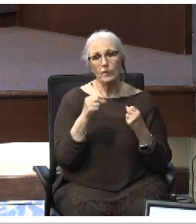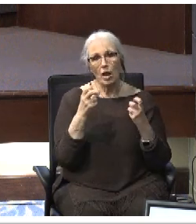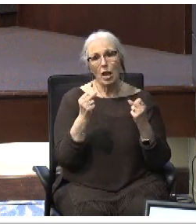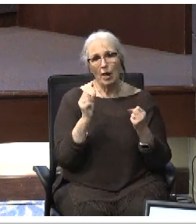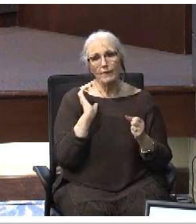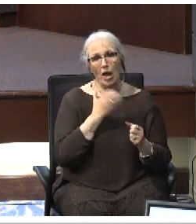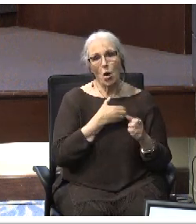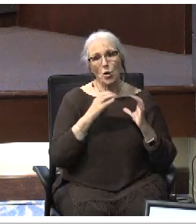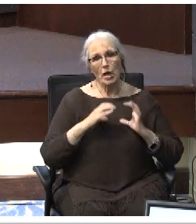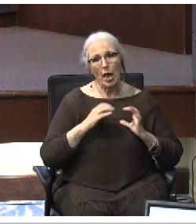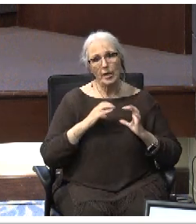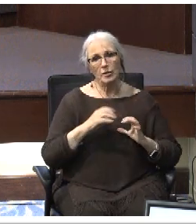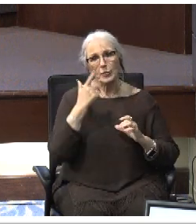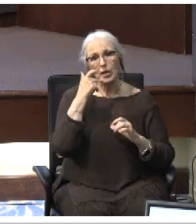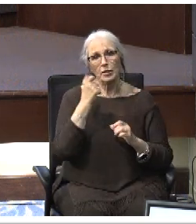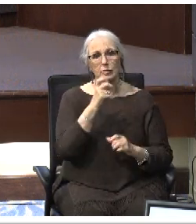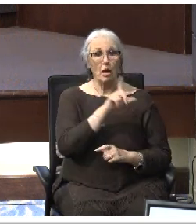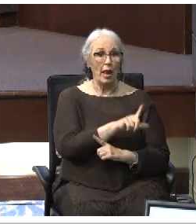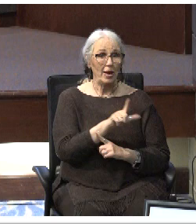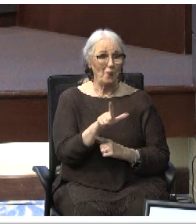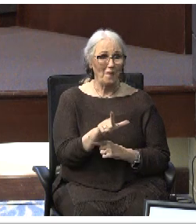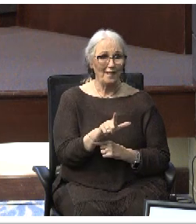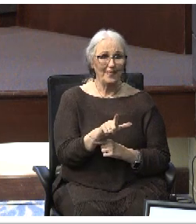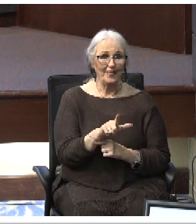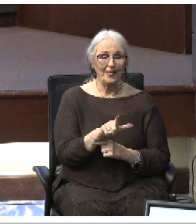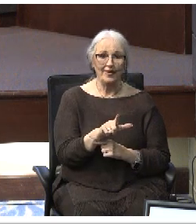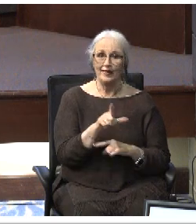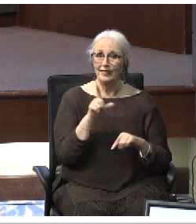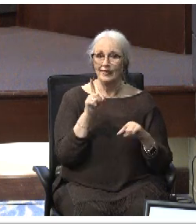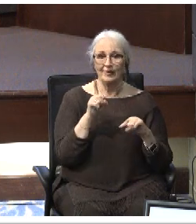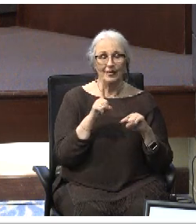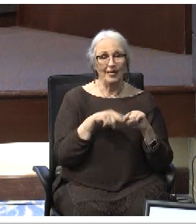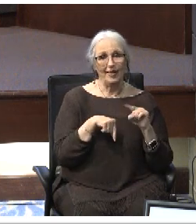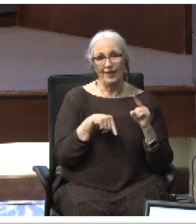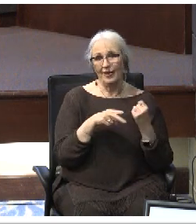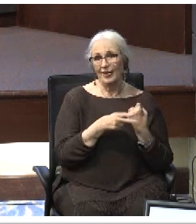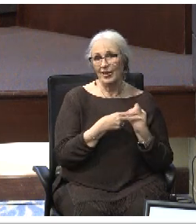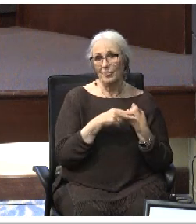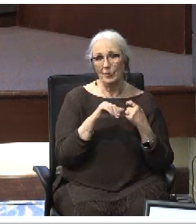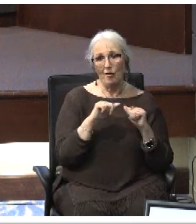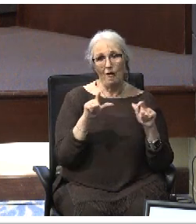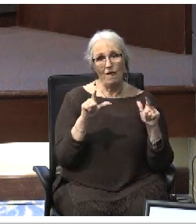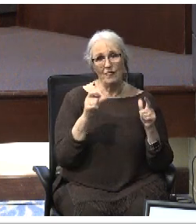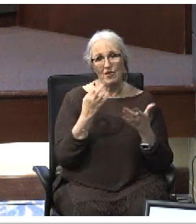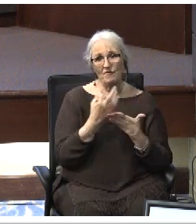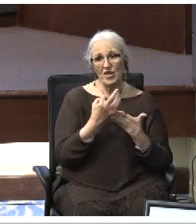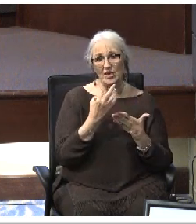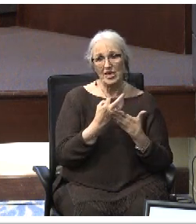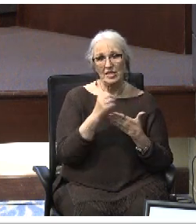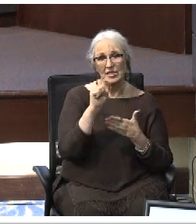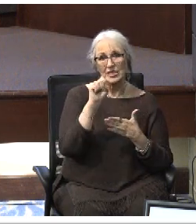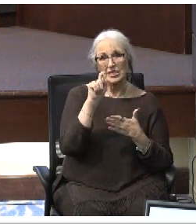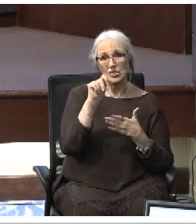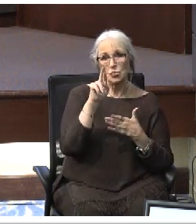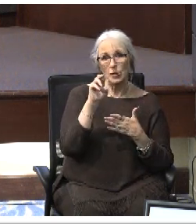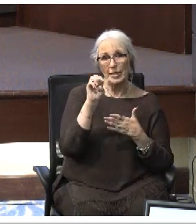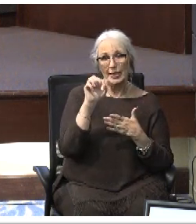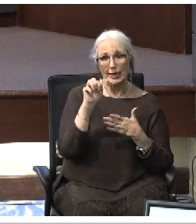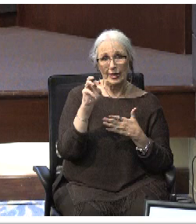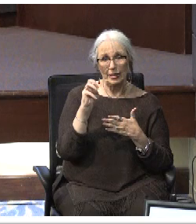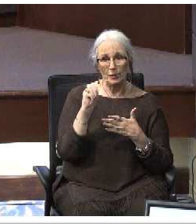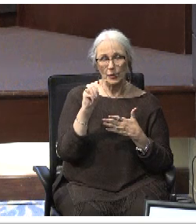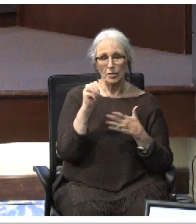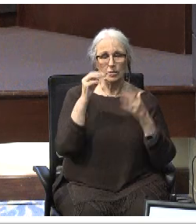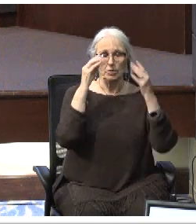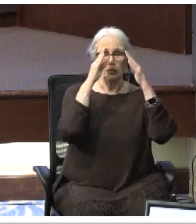our clients because landlords can't keep all of the different funding streams kind of straight